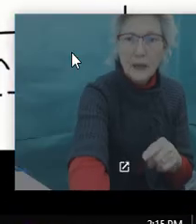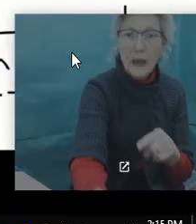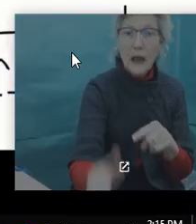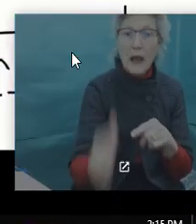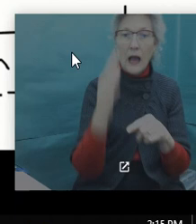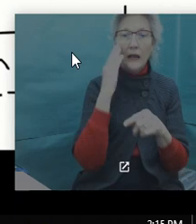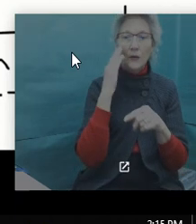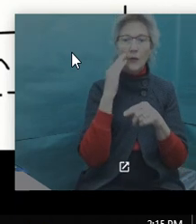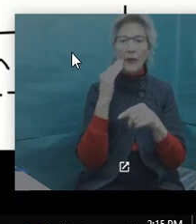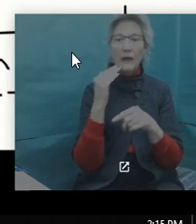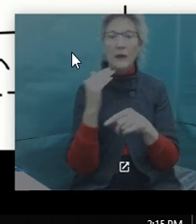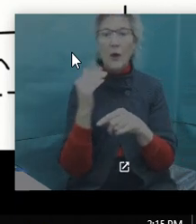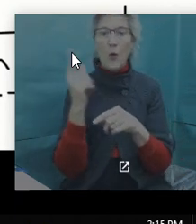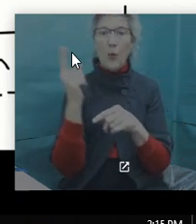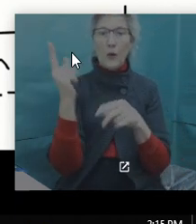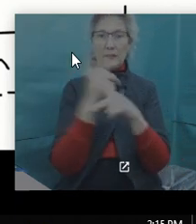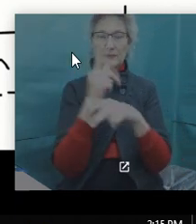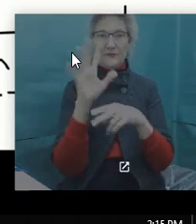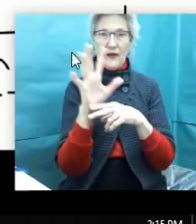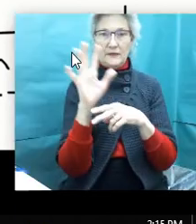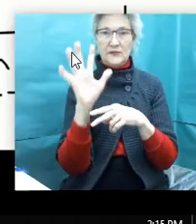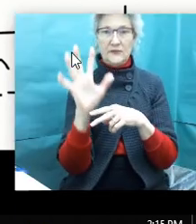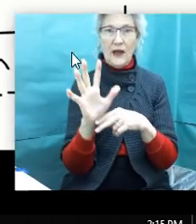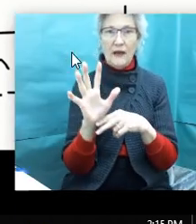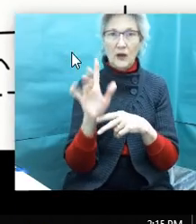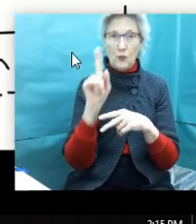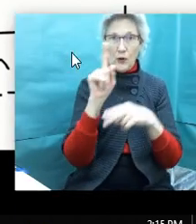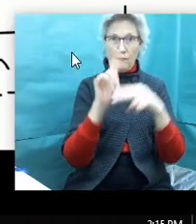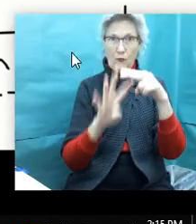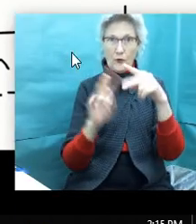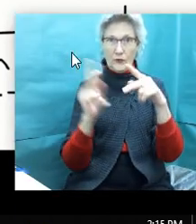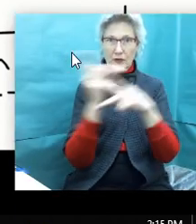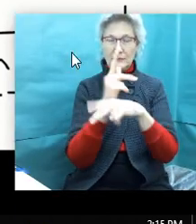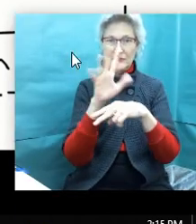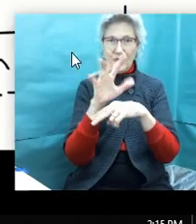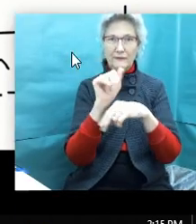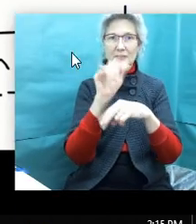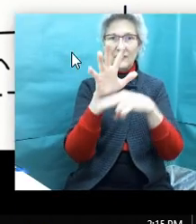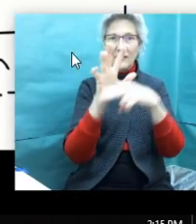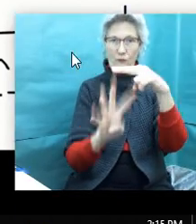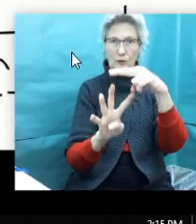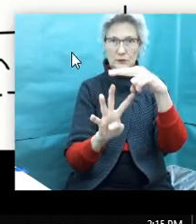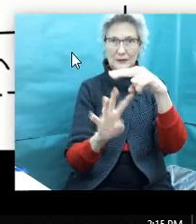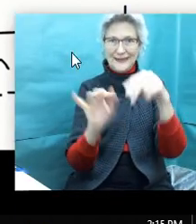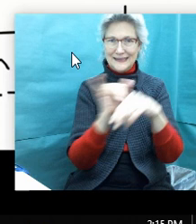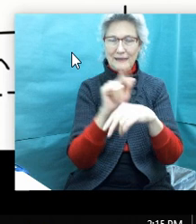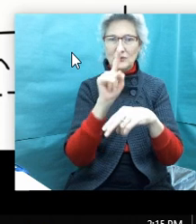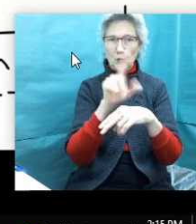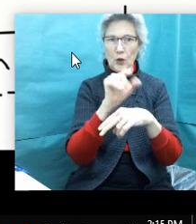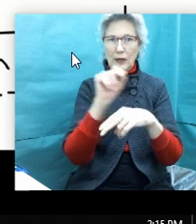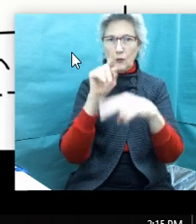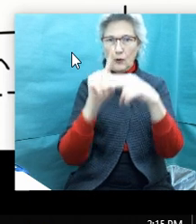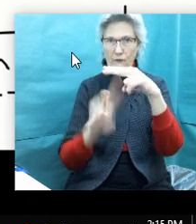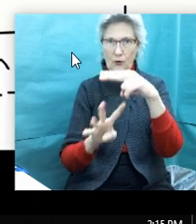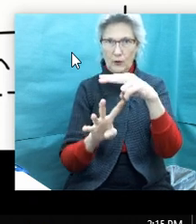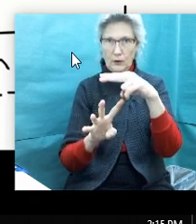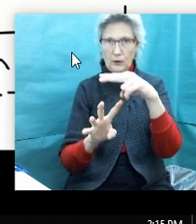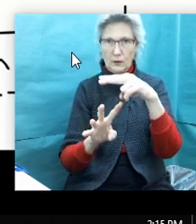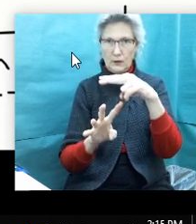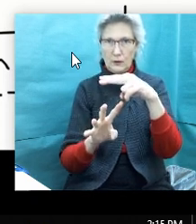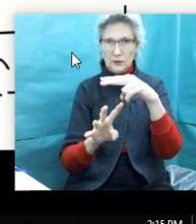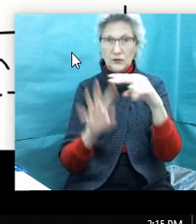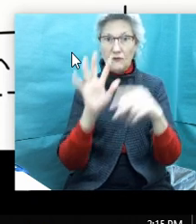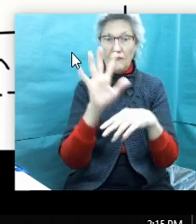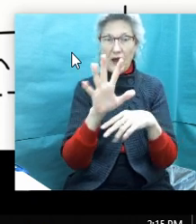right? And 1/4 times 5 is 5/4. Well, I know that 5/4 is the same as 1 1/4.